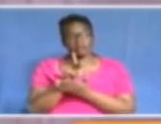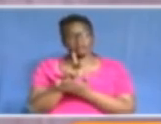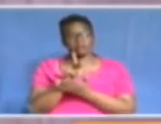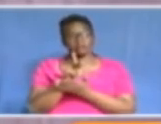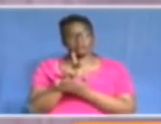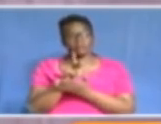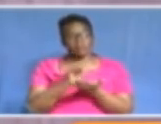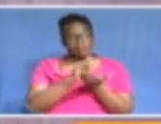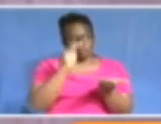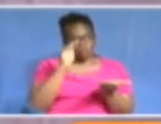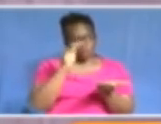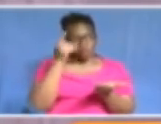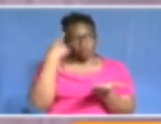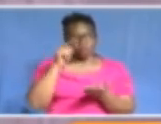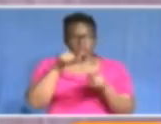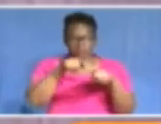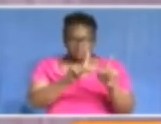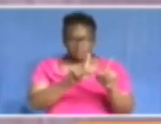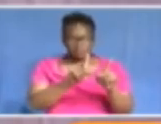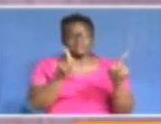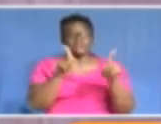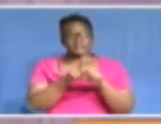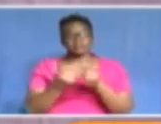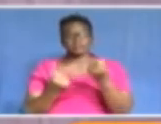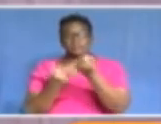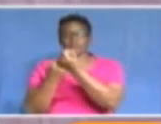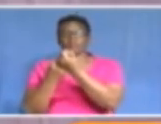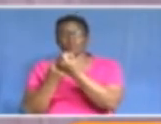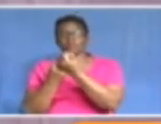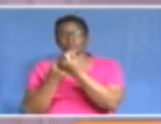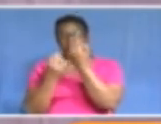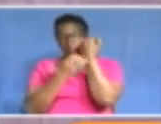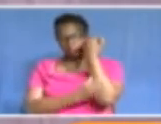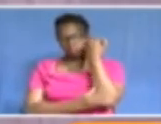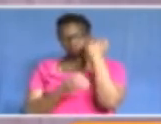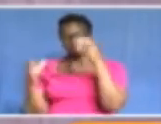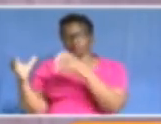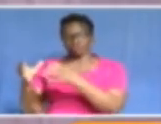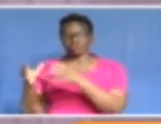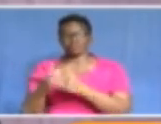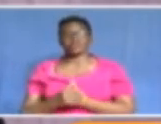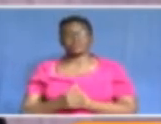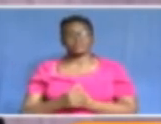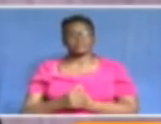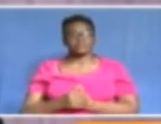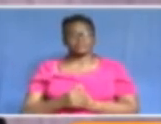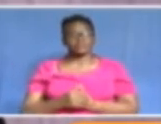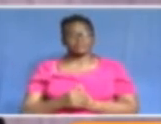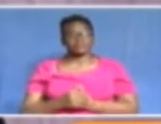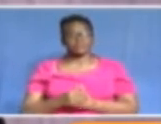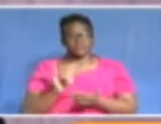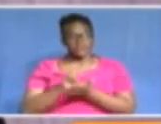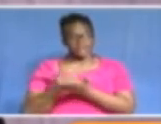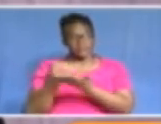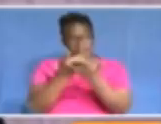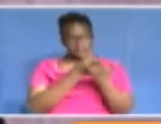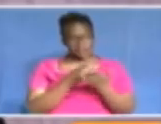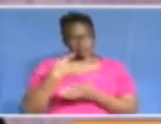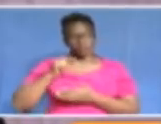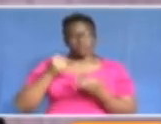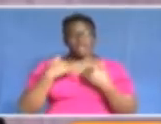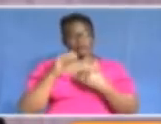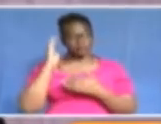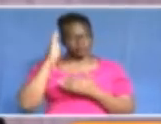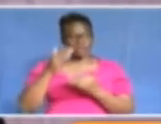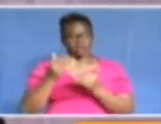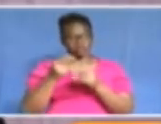for themselves and support those who are vulnerable. And that discussion we are going to have